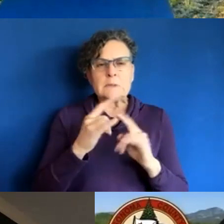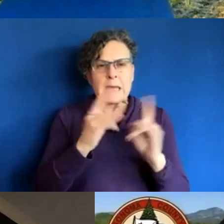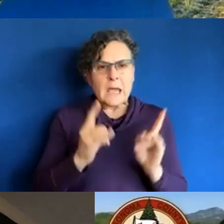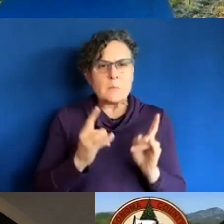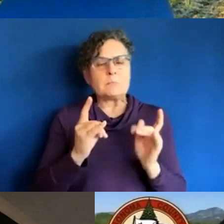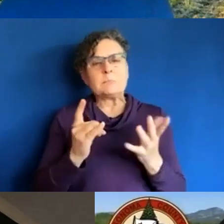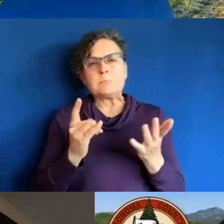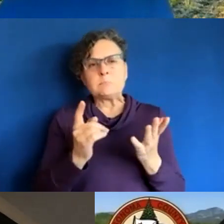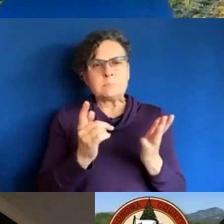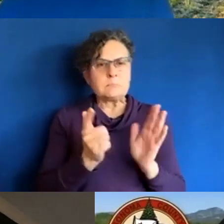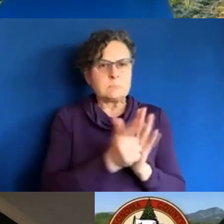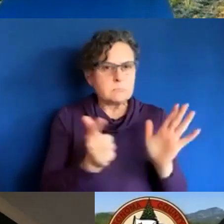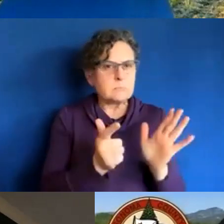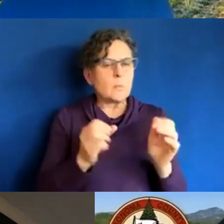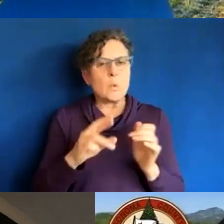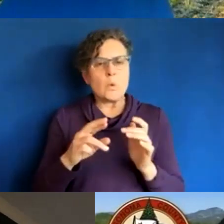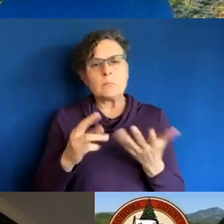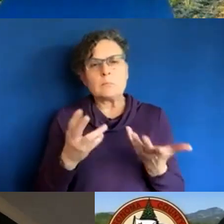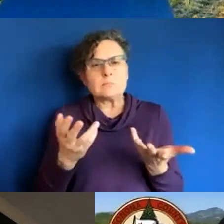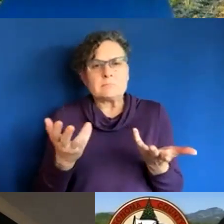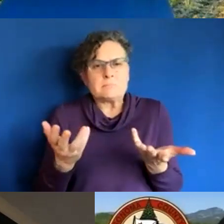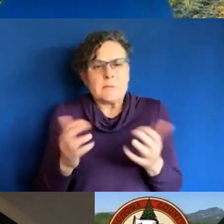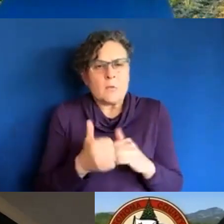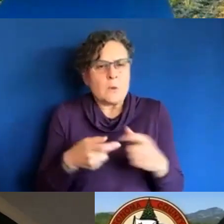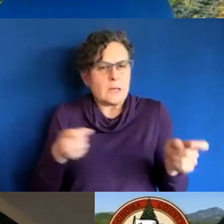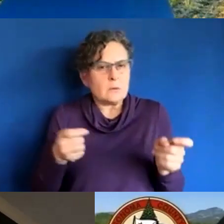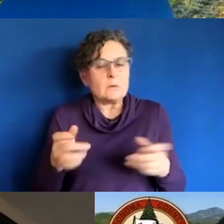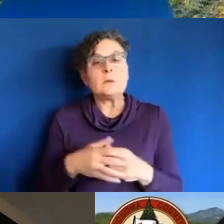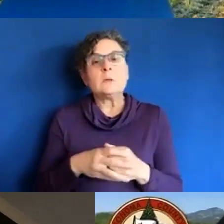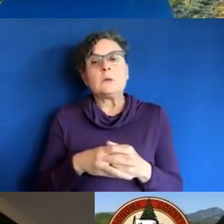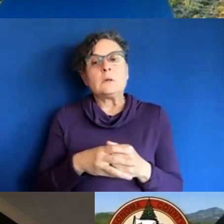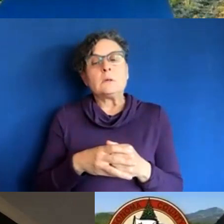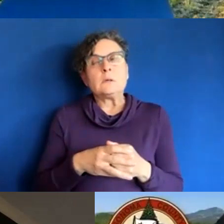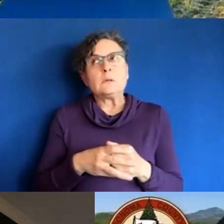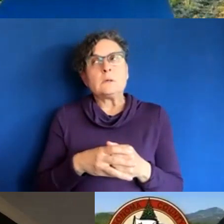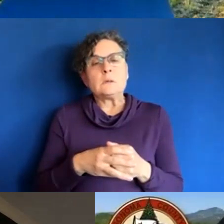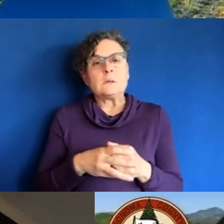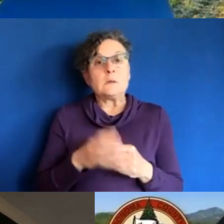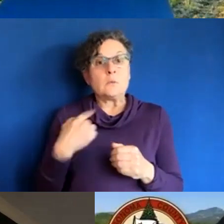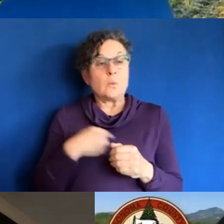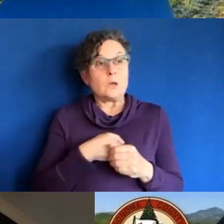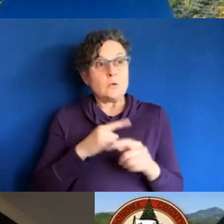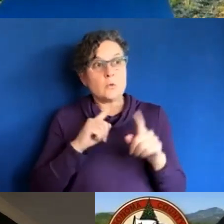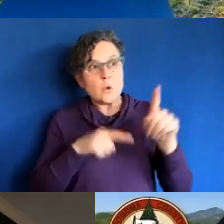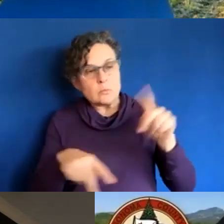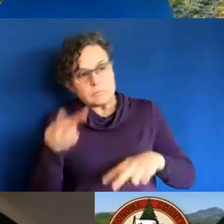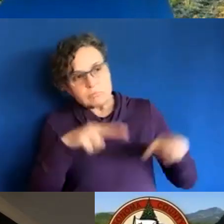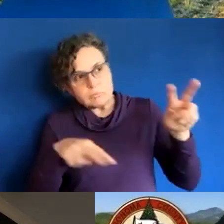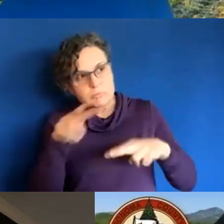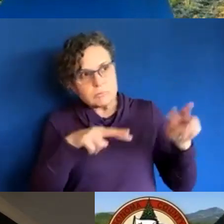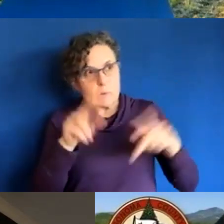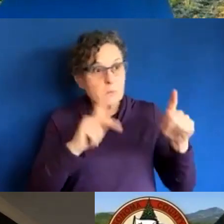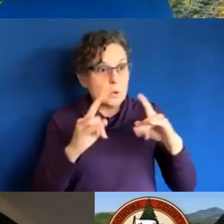it's hard because you just have to speak plain about this. Is that when you go in outreach and you look at an encampment, and you say, we're going to